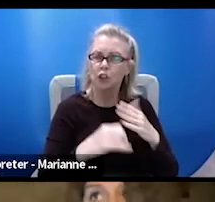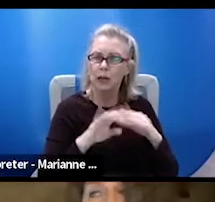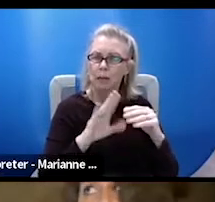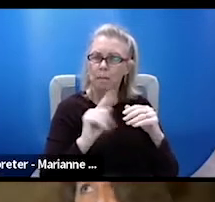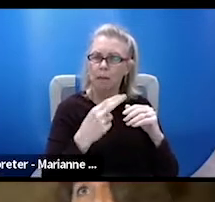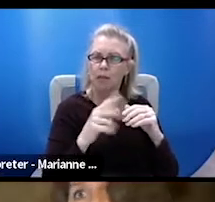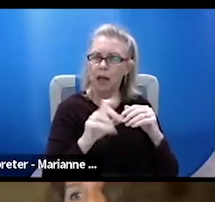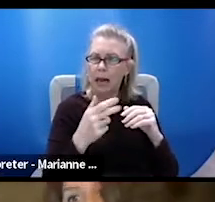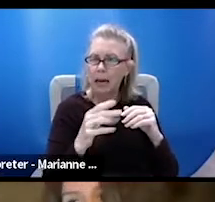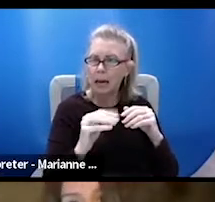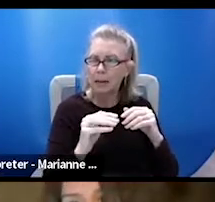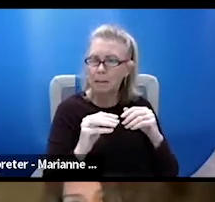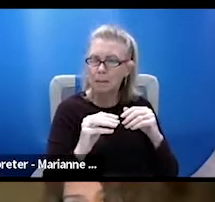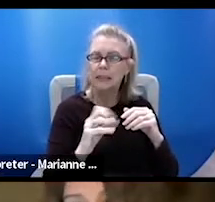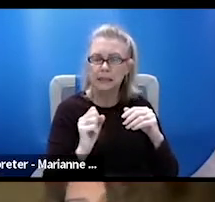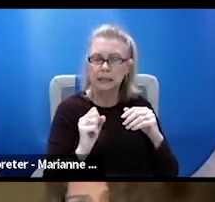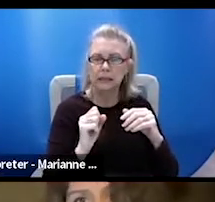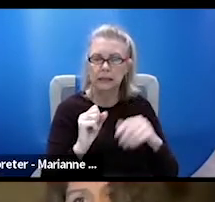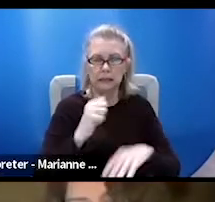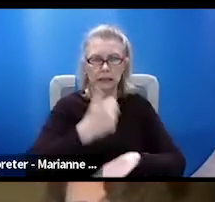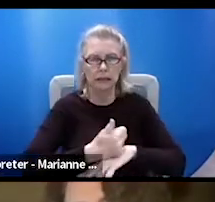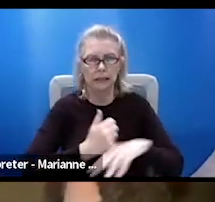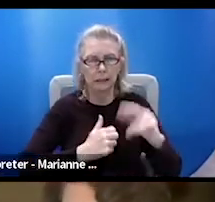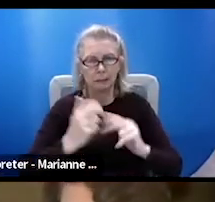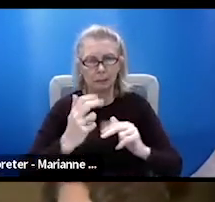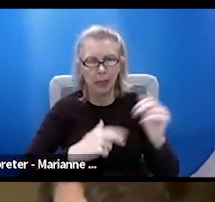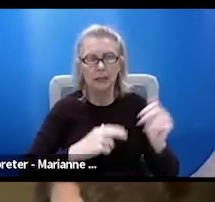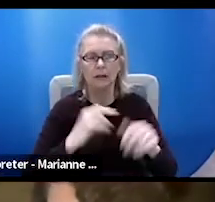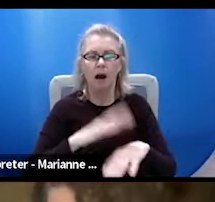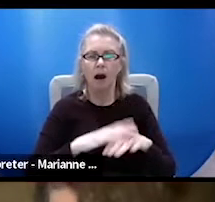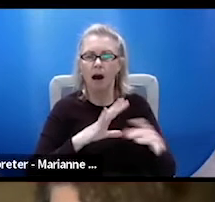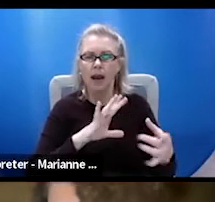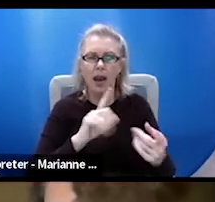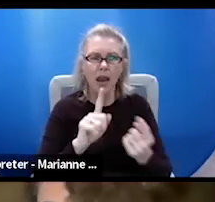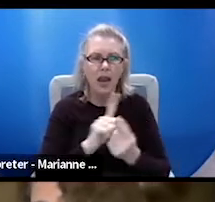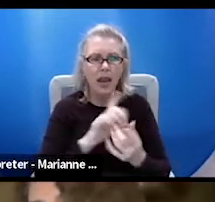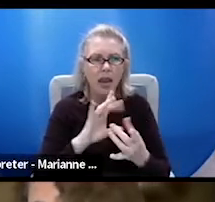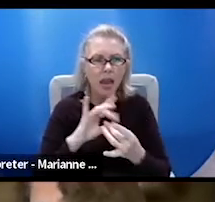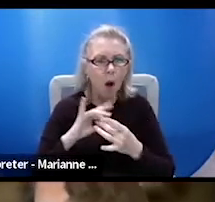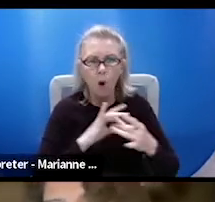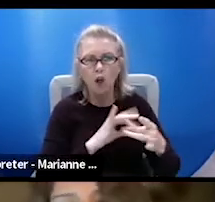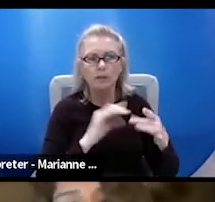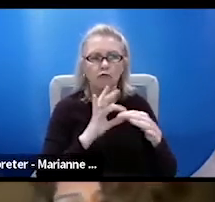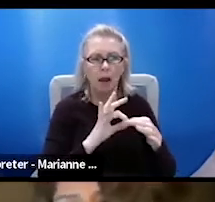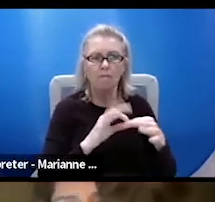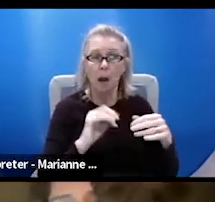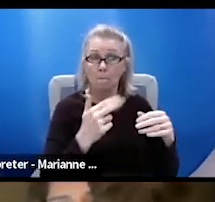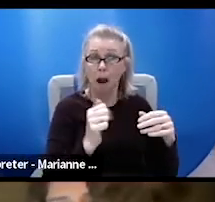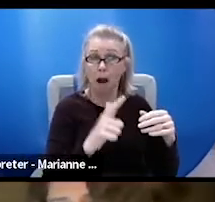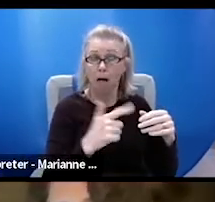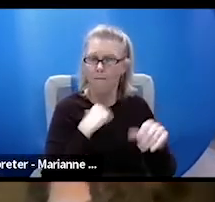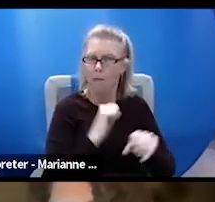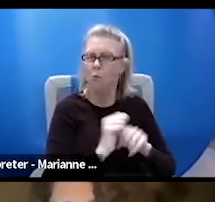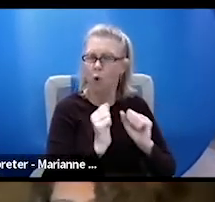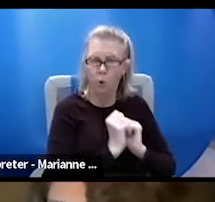much built on networks and relationships. Michael is someone who I've been working with and